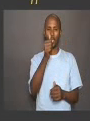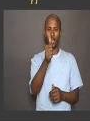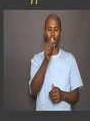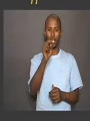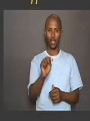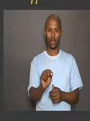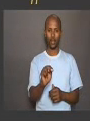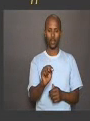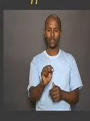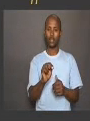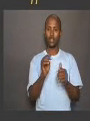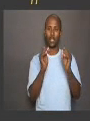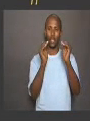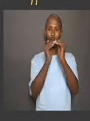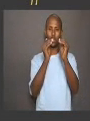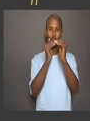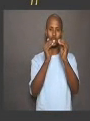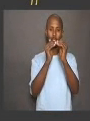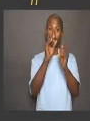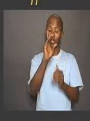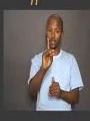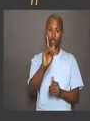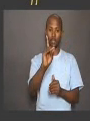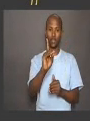AN equals D.